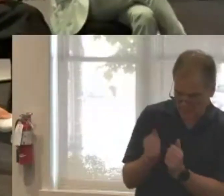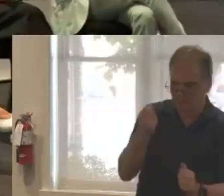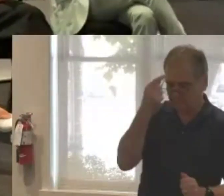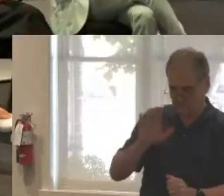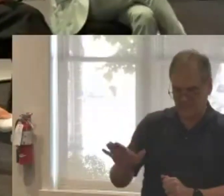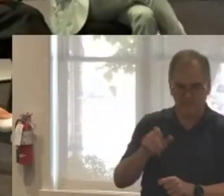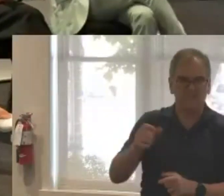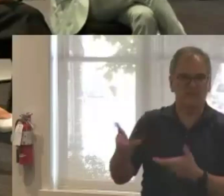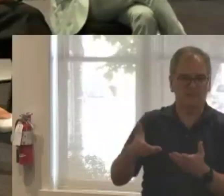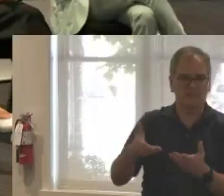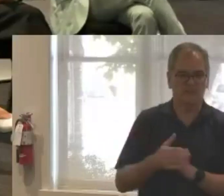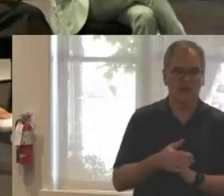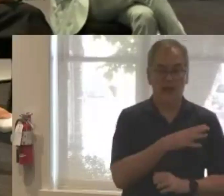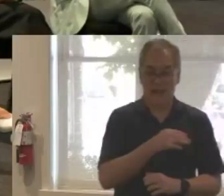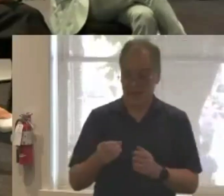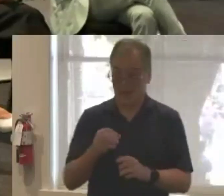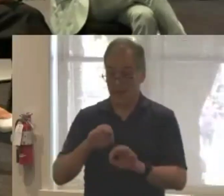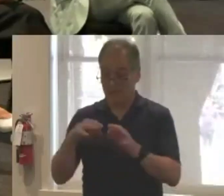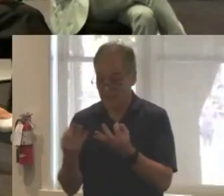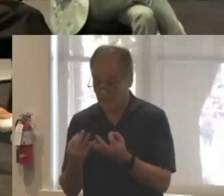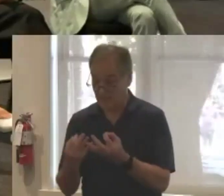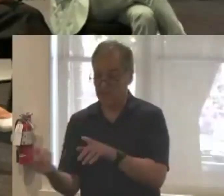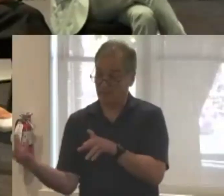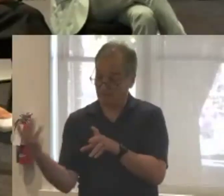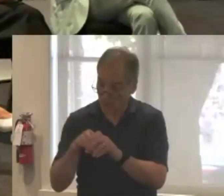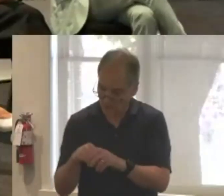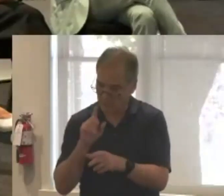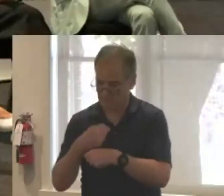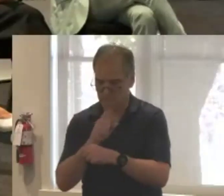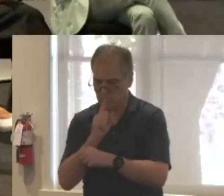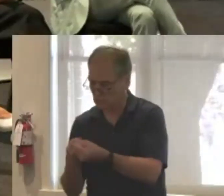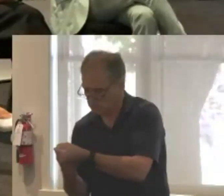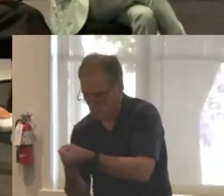families are involved and supported throughout their time in our programs. Lastly,